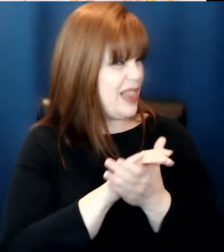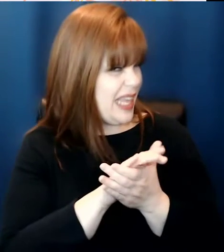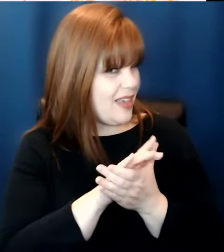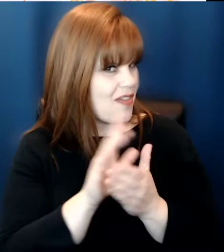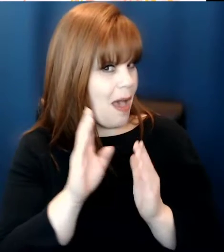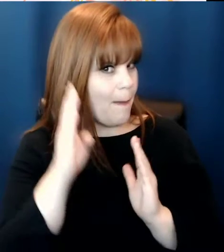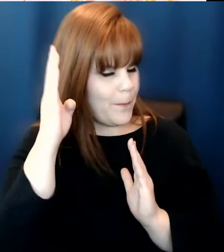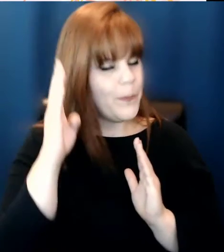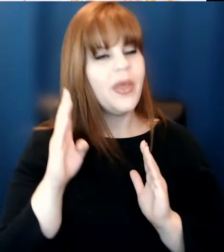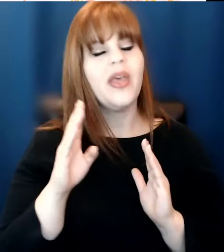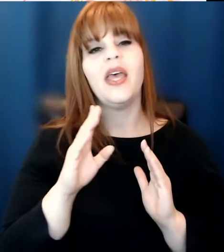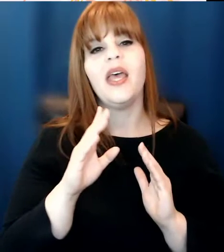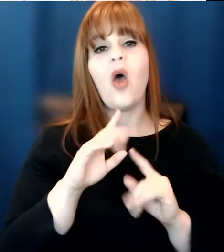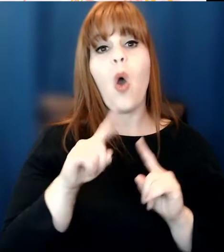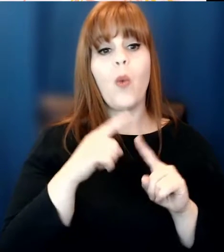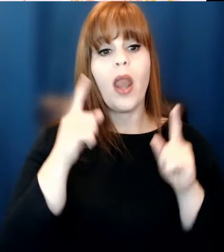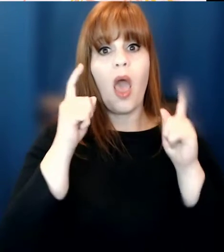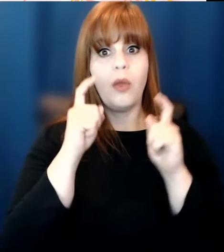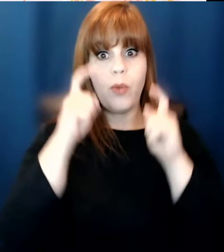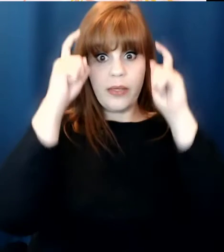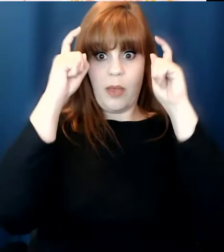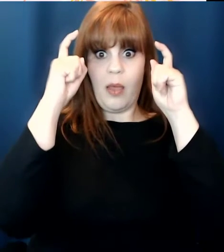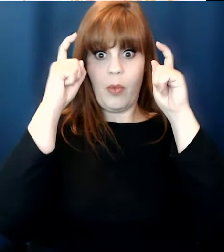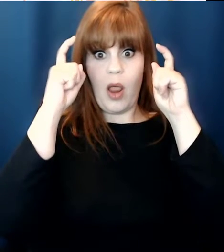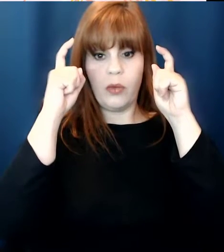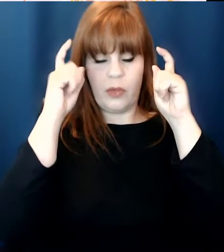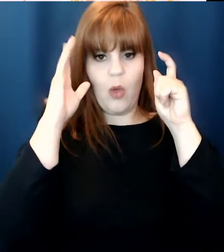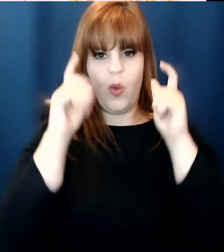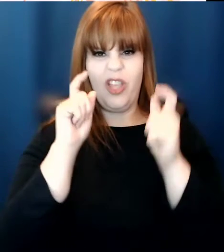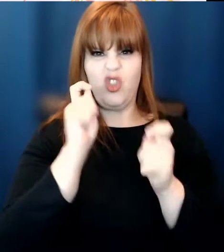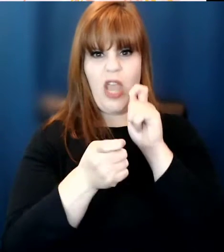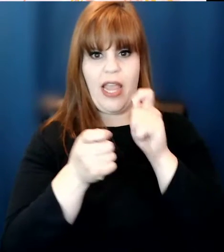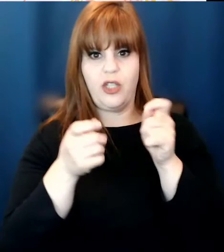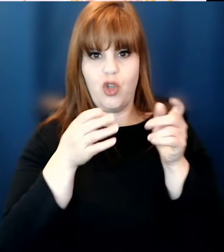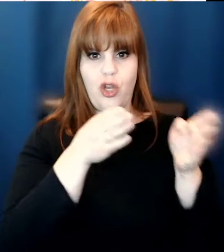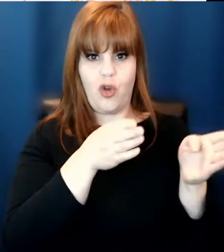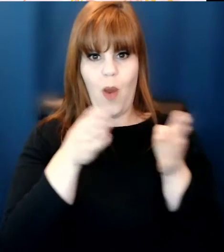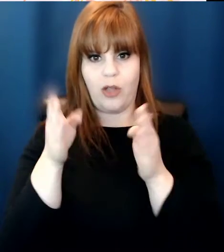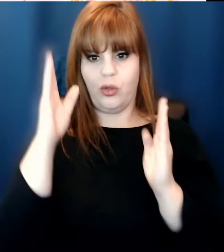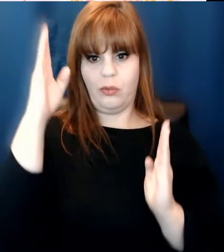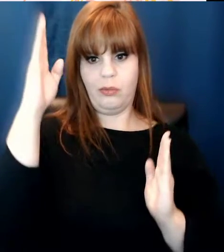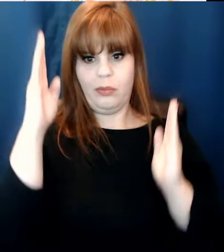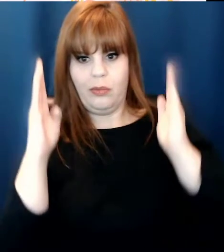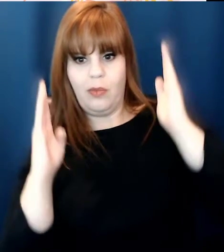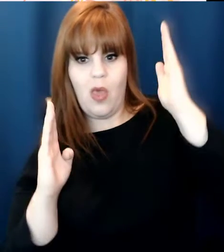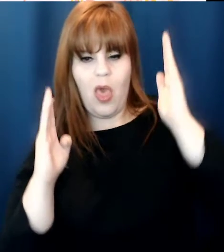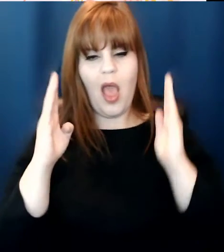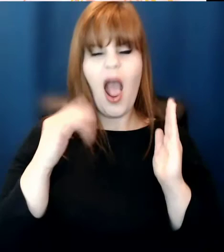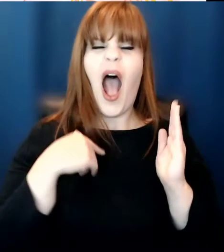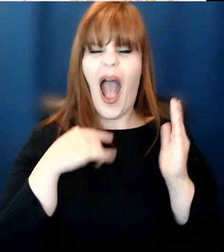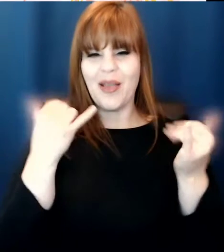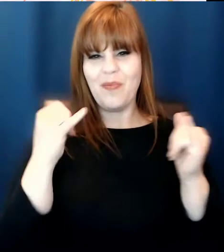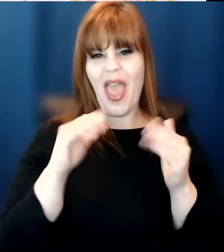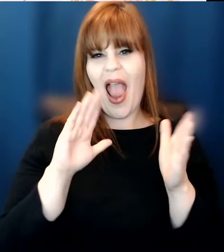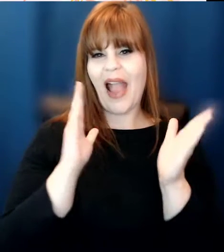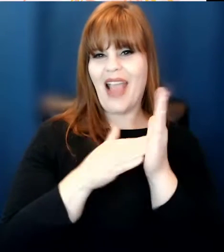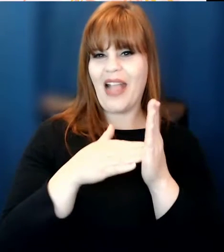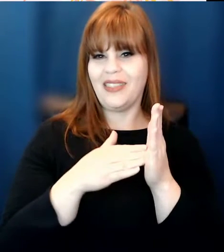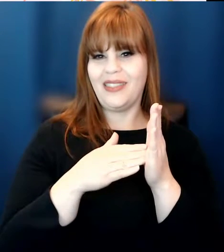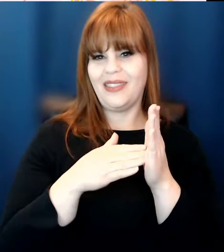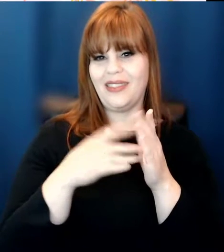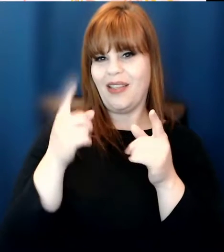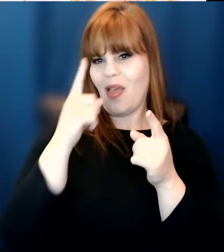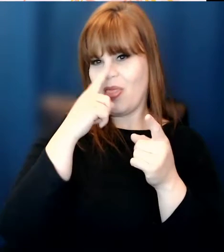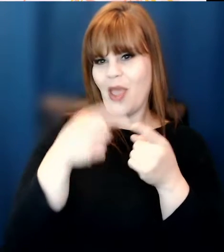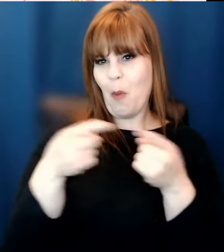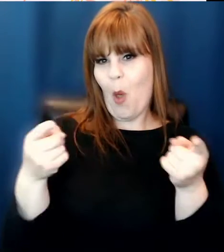and then when I raise my eyebrows, it'll change direction. And with that, I can actually play against the opponent here.